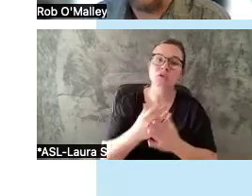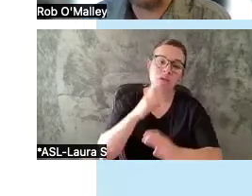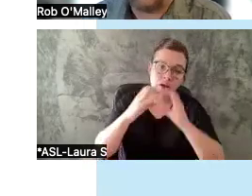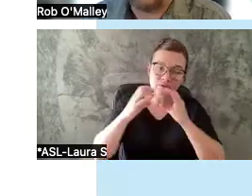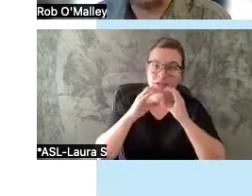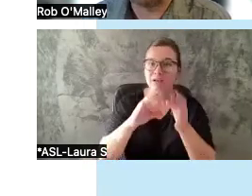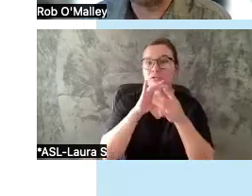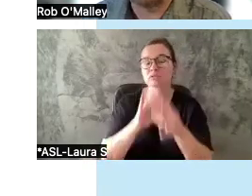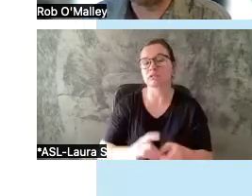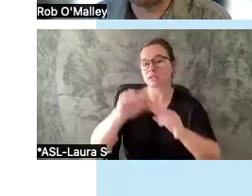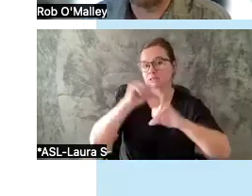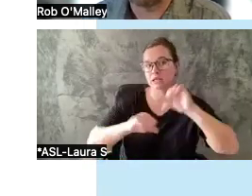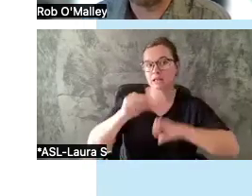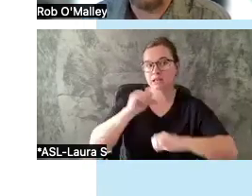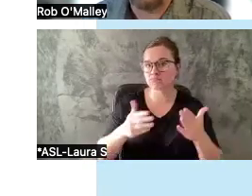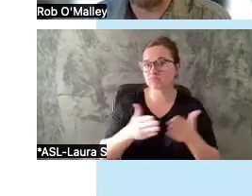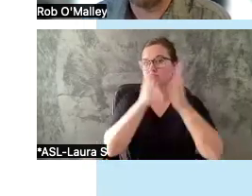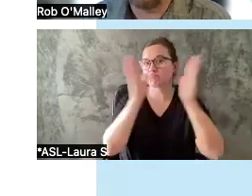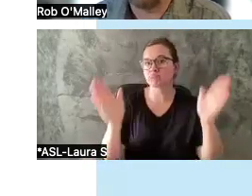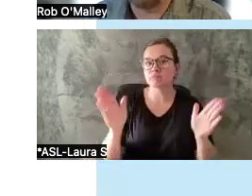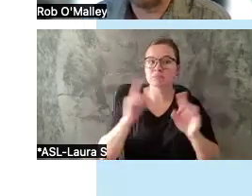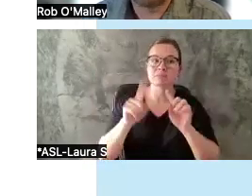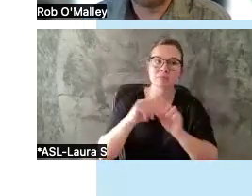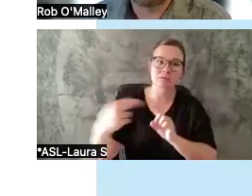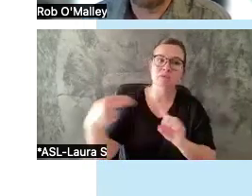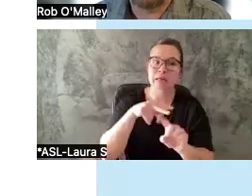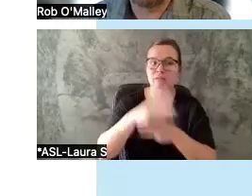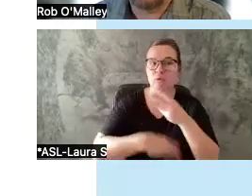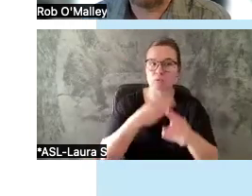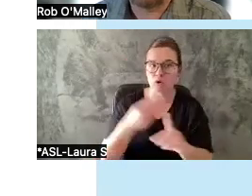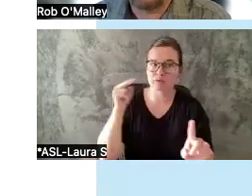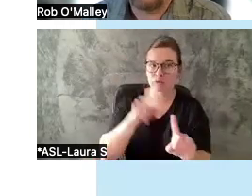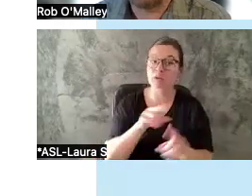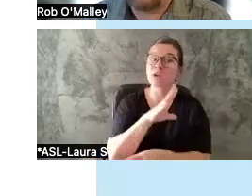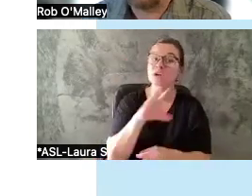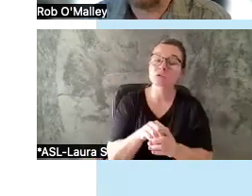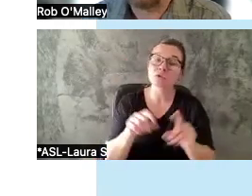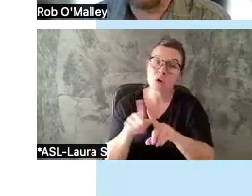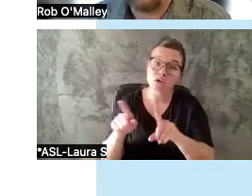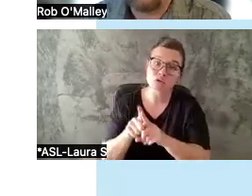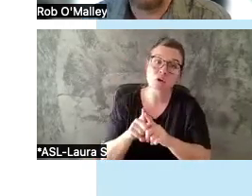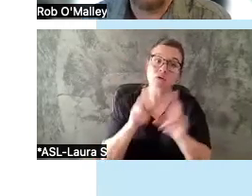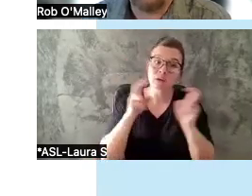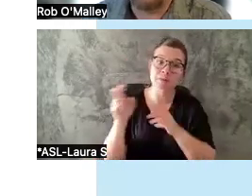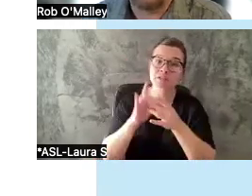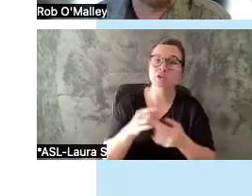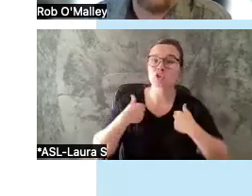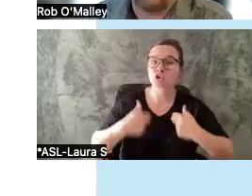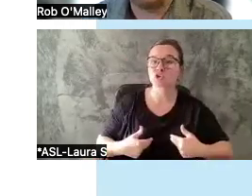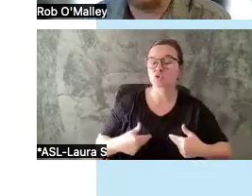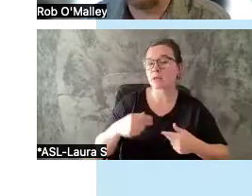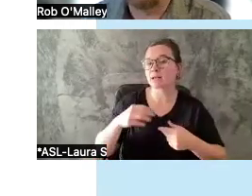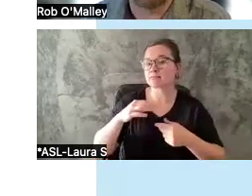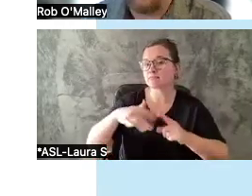conversations about science across differences of perspective and worldview, including on potentially contentious topics like human origins and